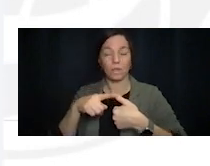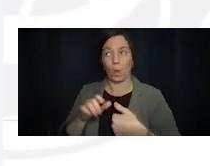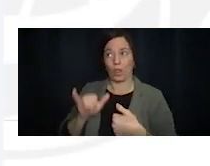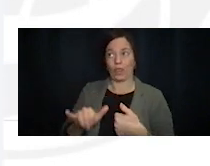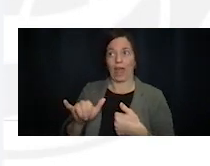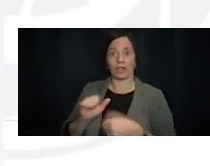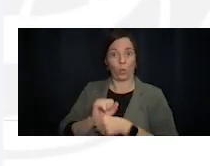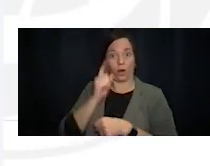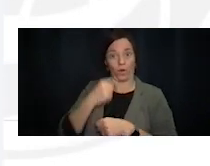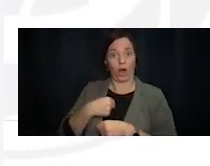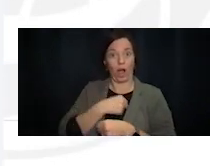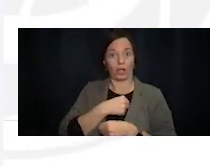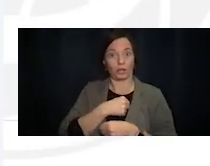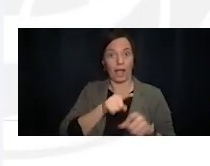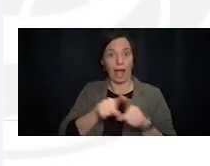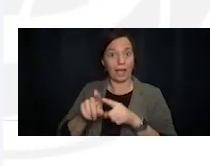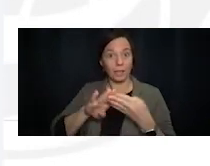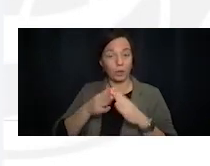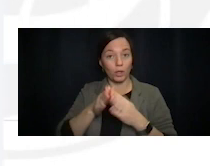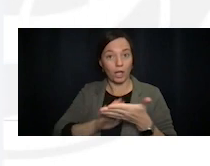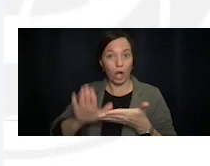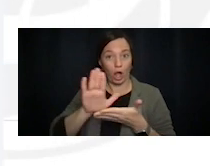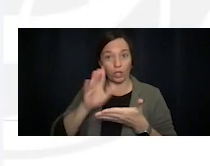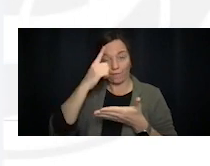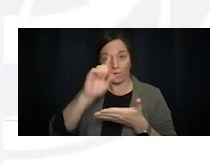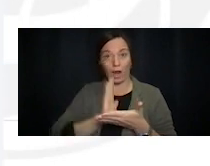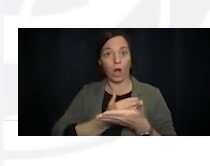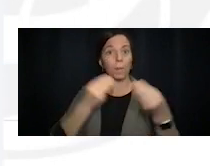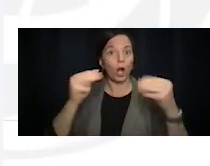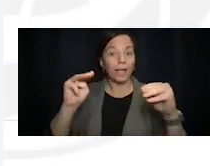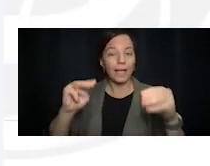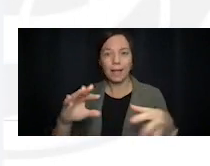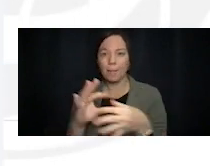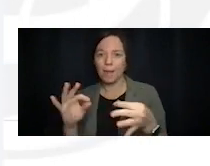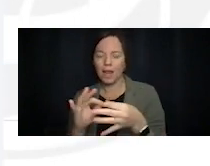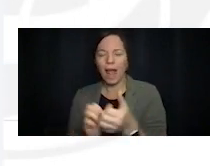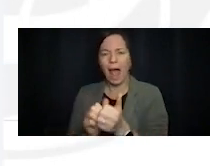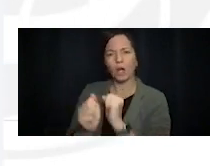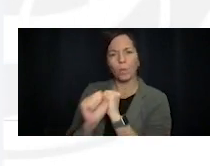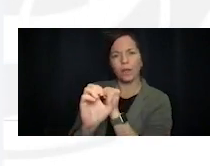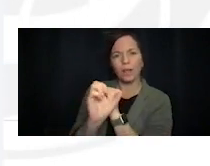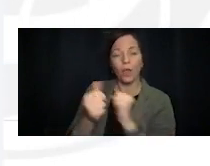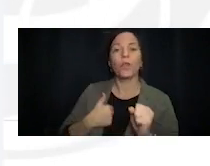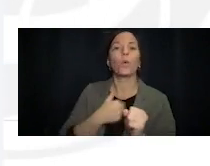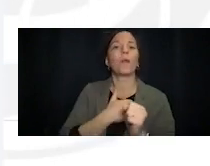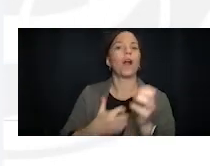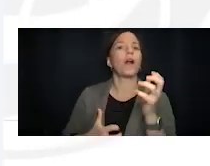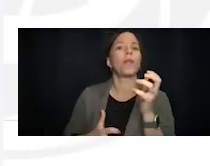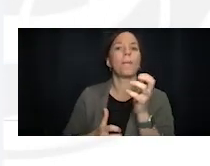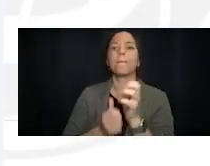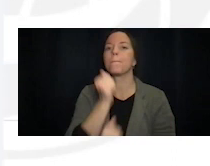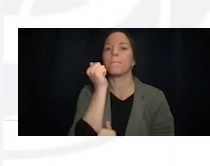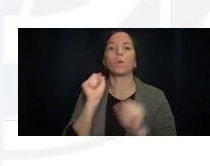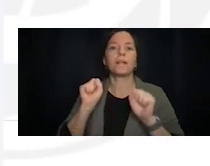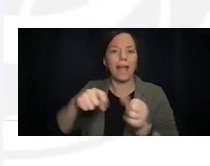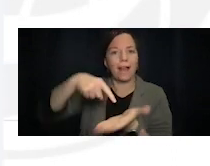in particular as community colleges in our marketing and messaging. How do we market and message that we are the most affordable option?